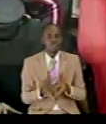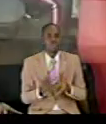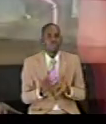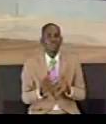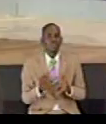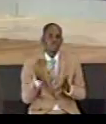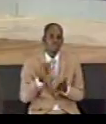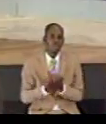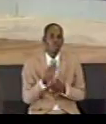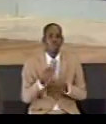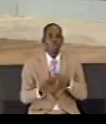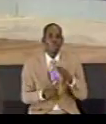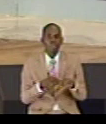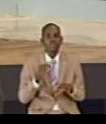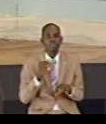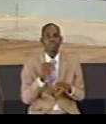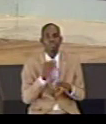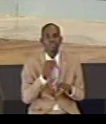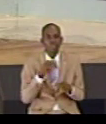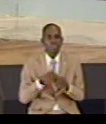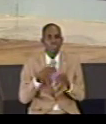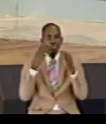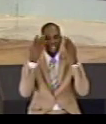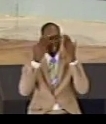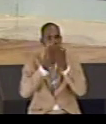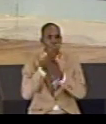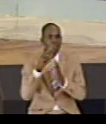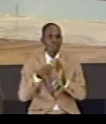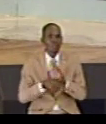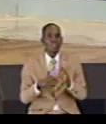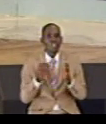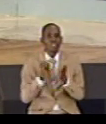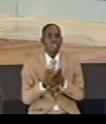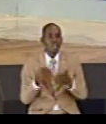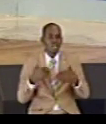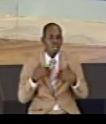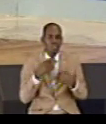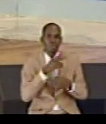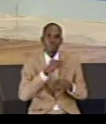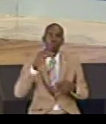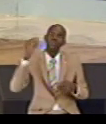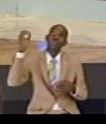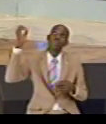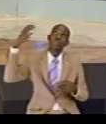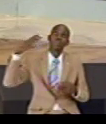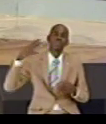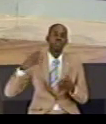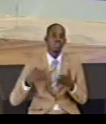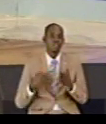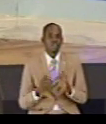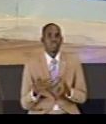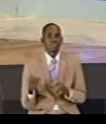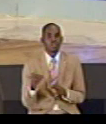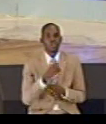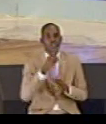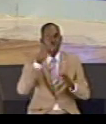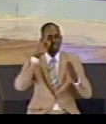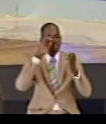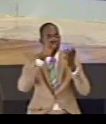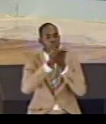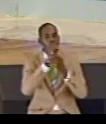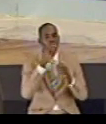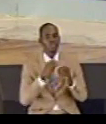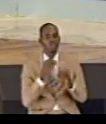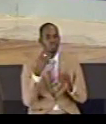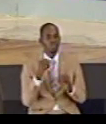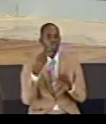that walketh in darkness, that has no light? Let him trust in the name of